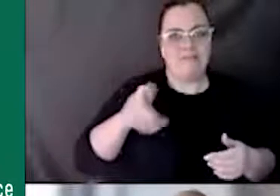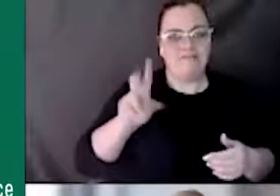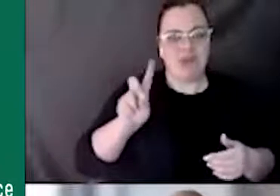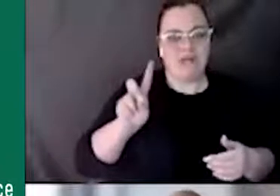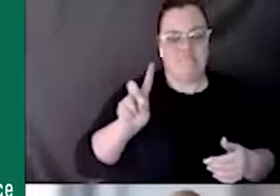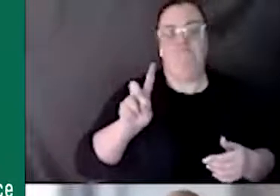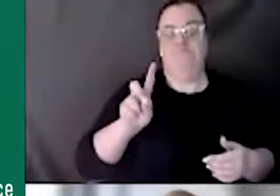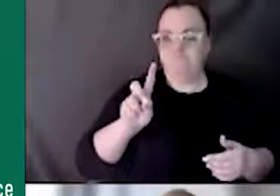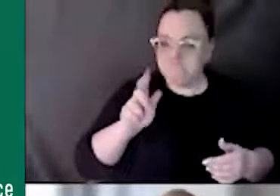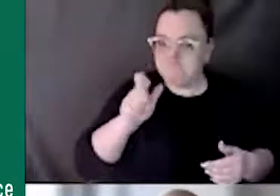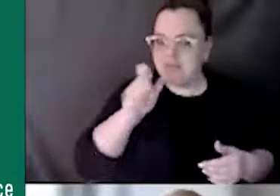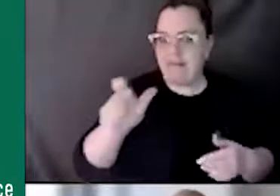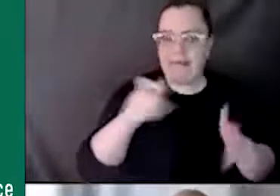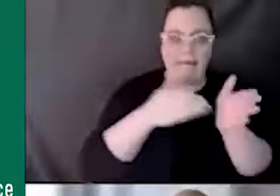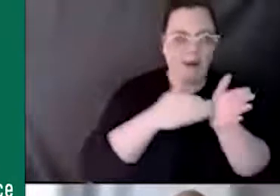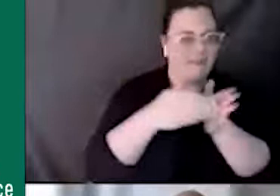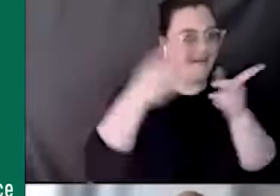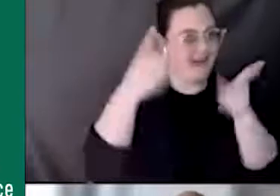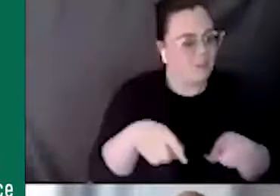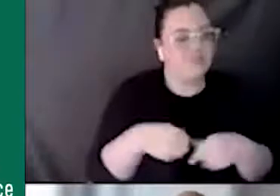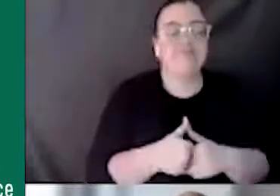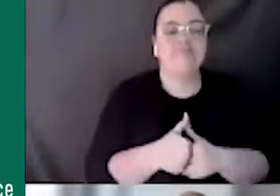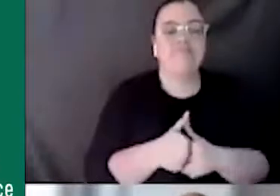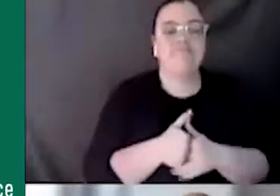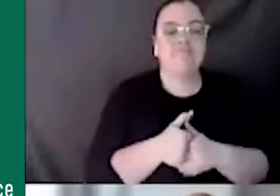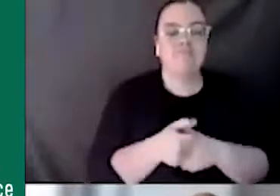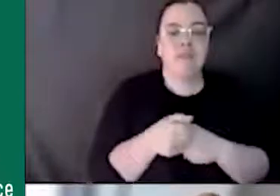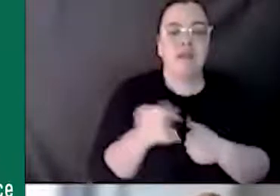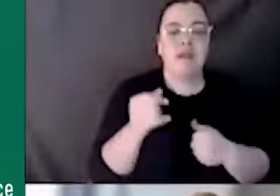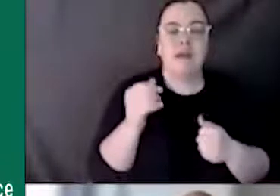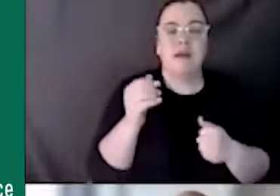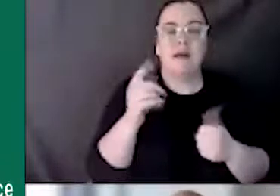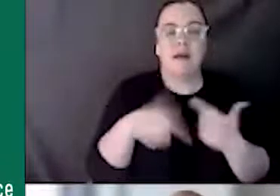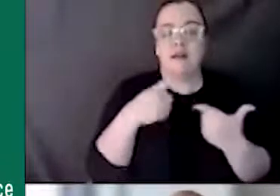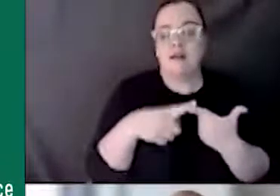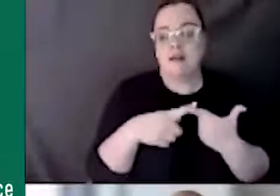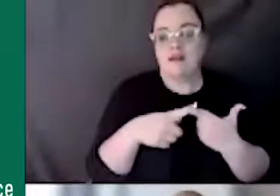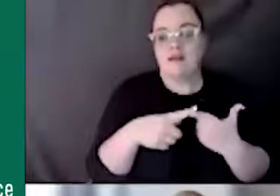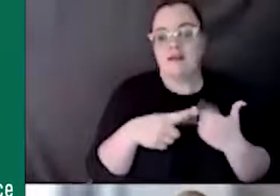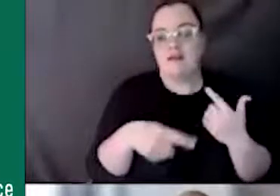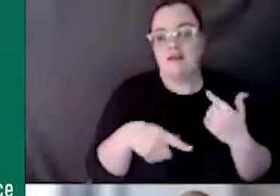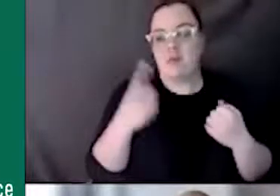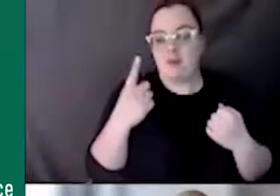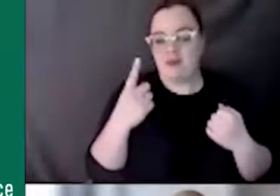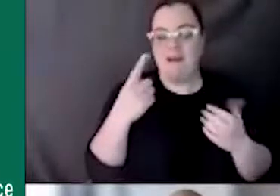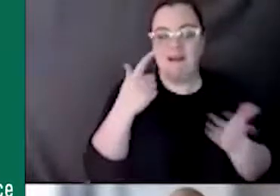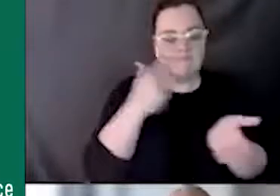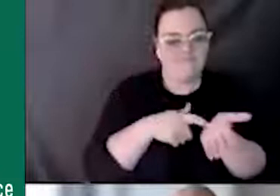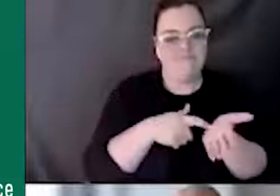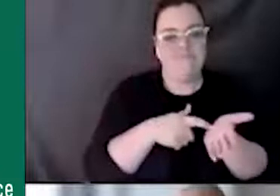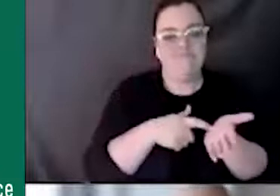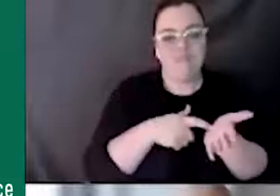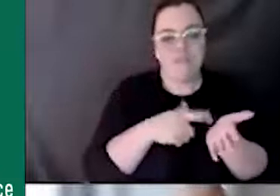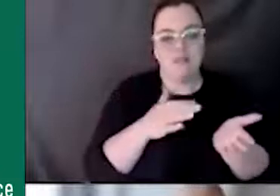uncommon place for earthquakes to happen, but not unknown or unheard of. And then the big standout during this period was